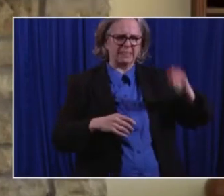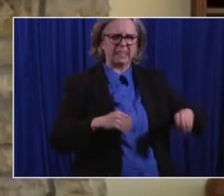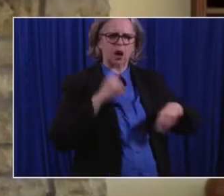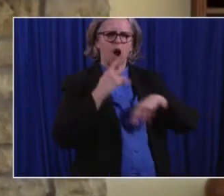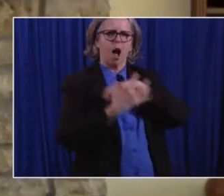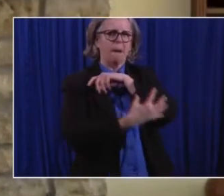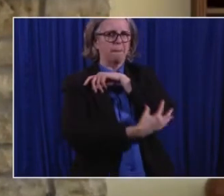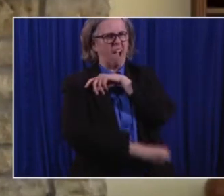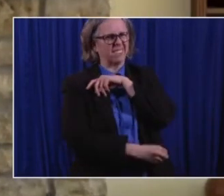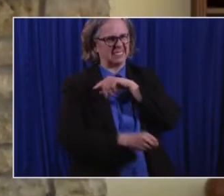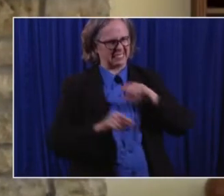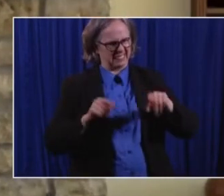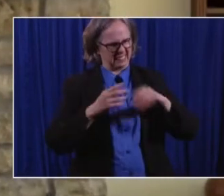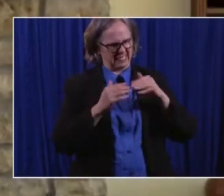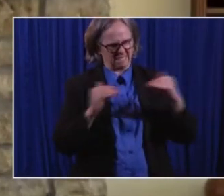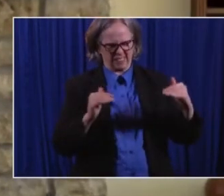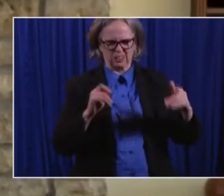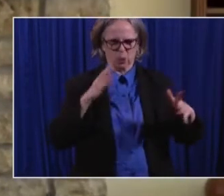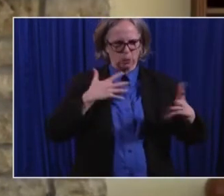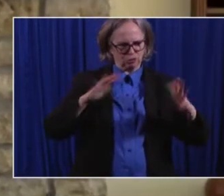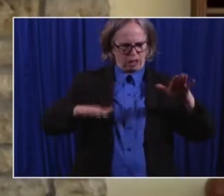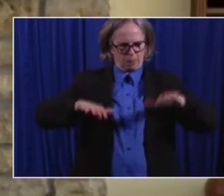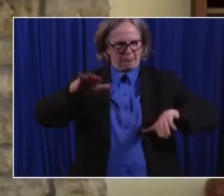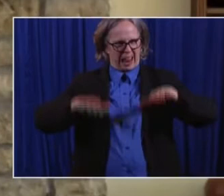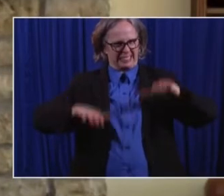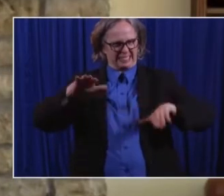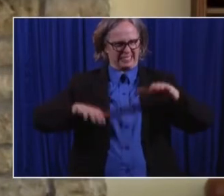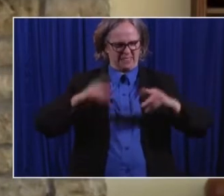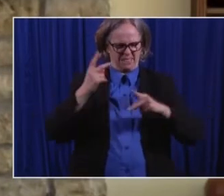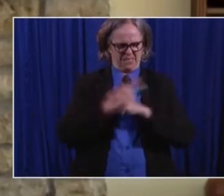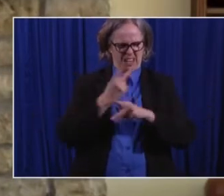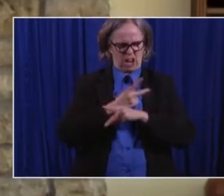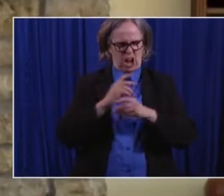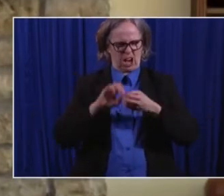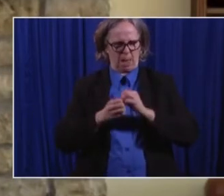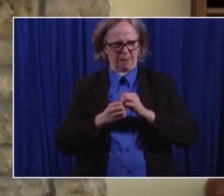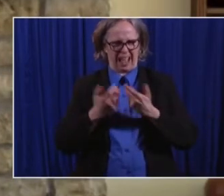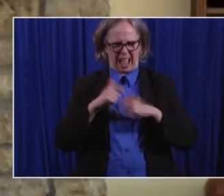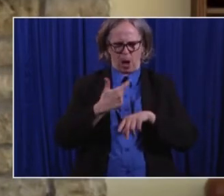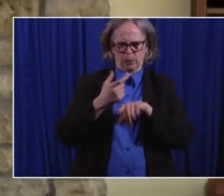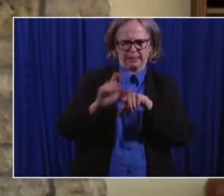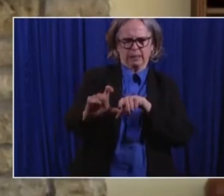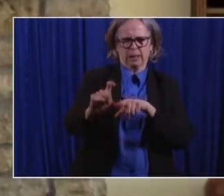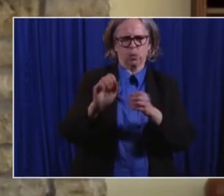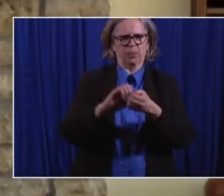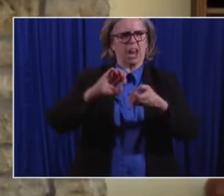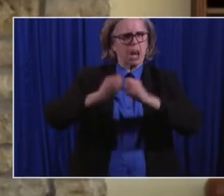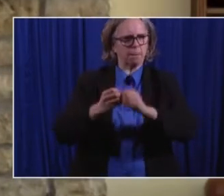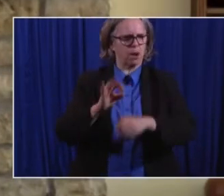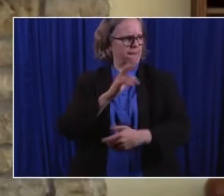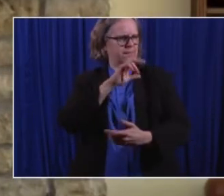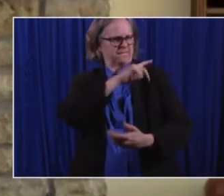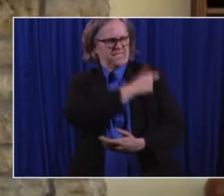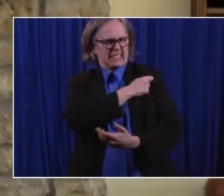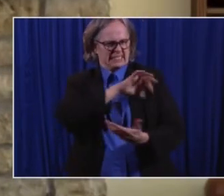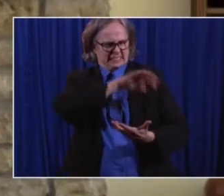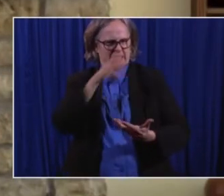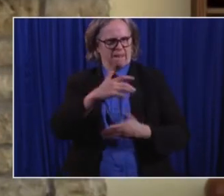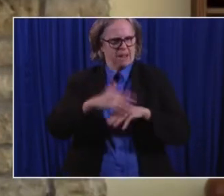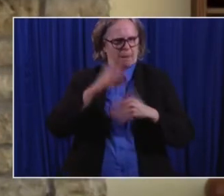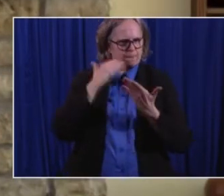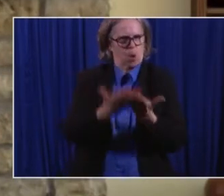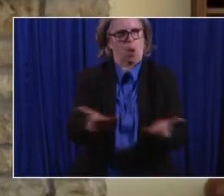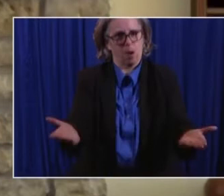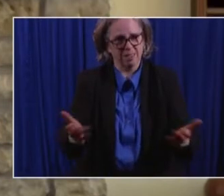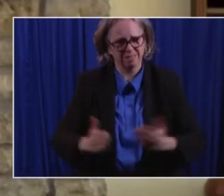the calculation is. We have a number. We allocate close to that number. It's rounded off probably, but